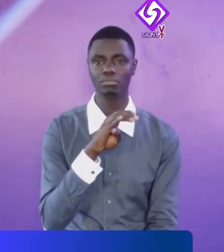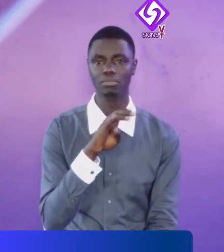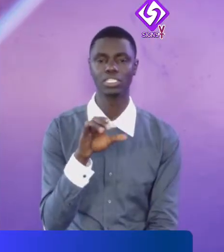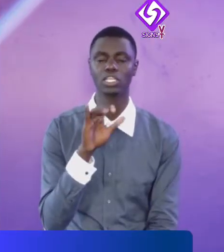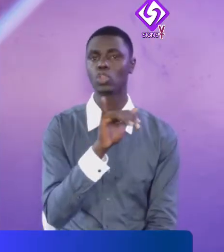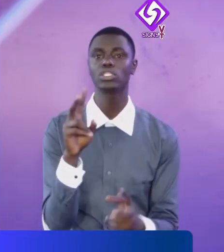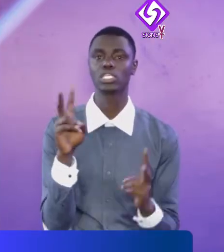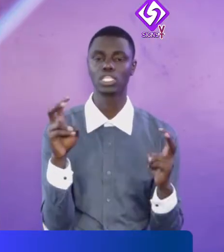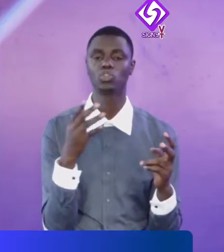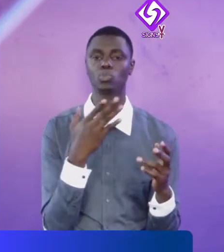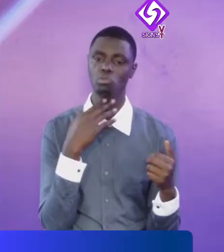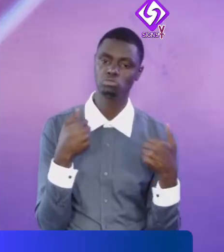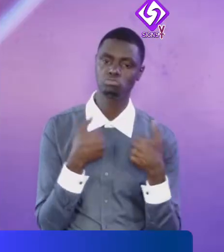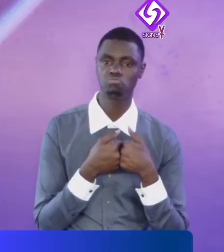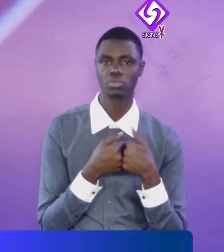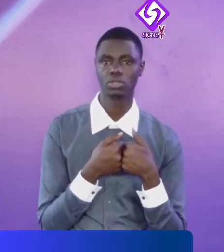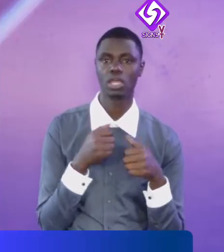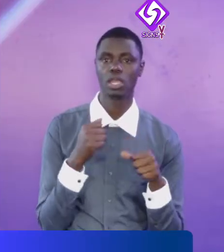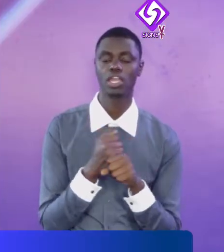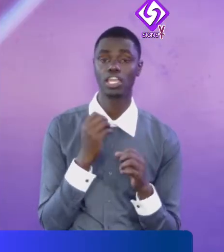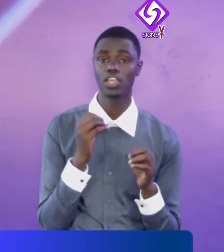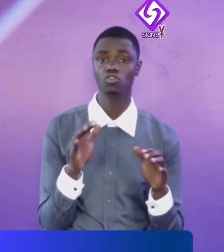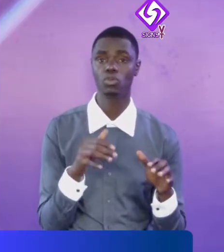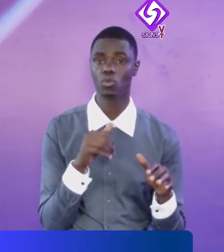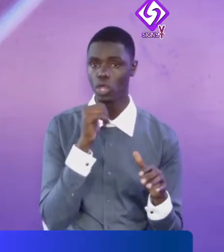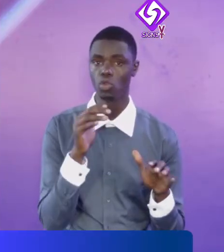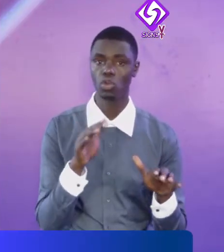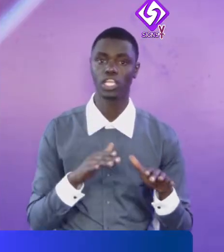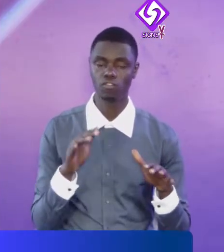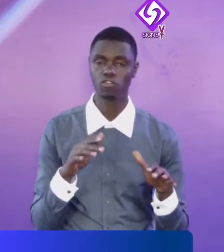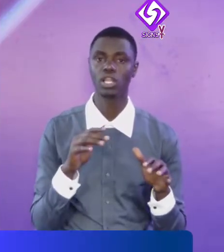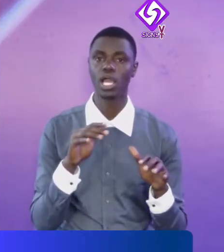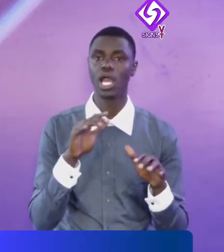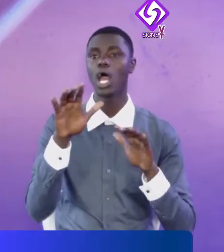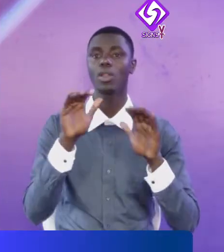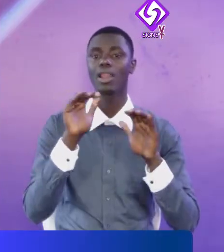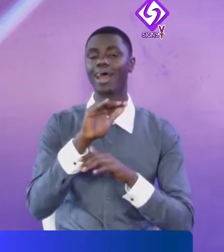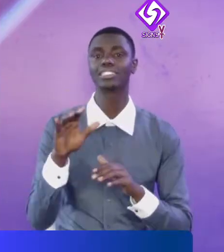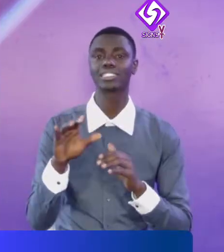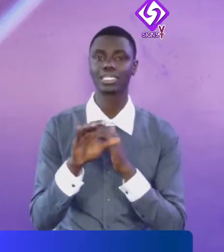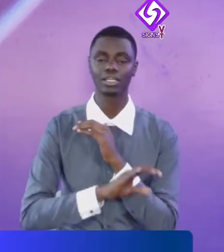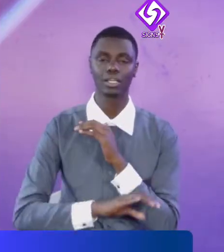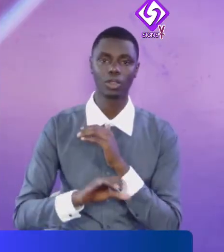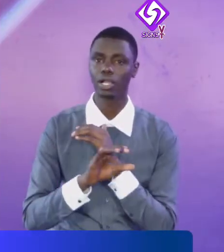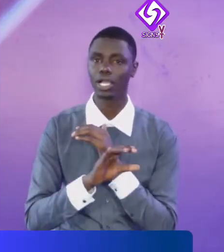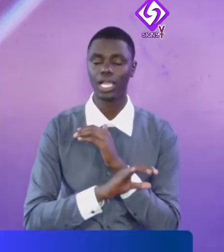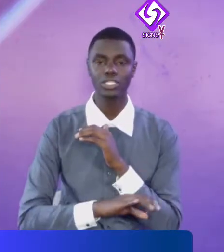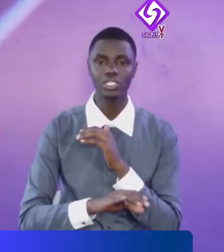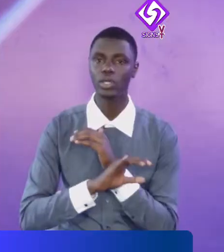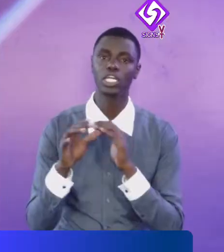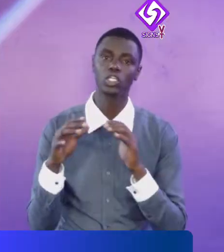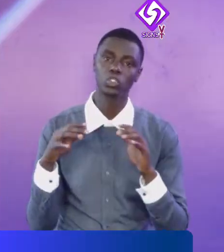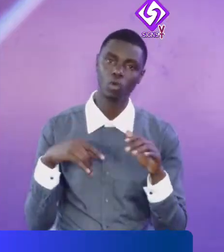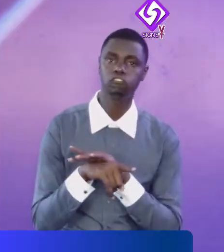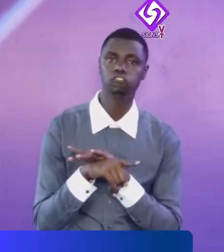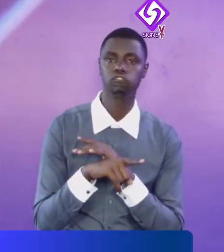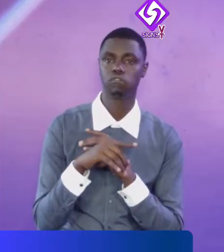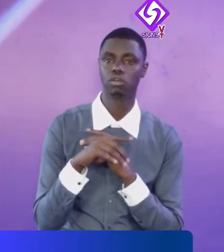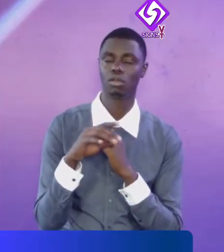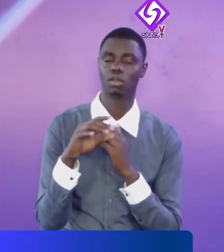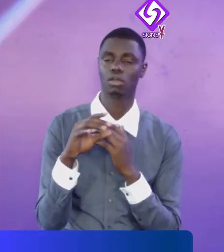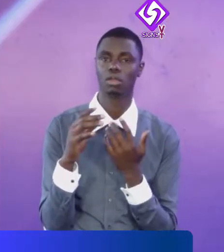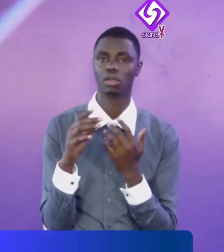take them head on. In fact, if they're not careful, I'll call for country-wide occupy IBC offices. Because we cannot be led